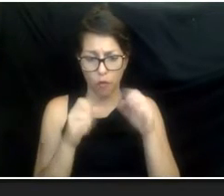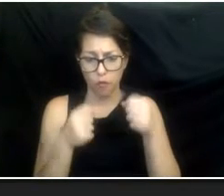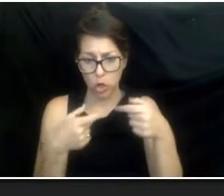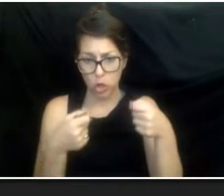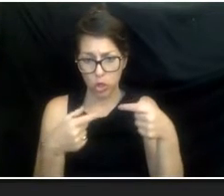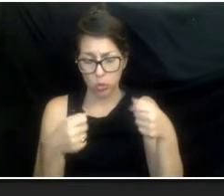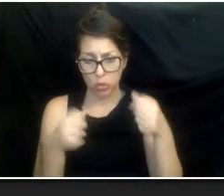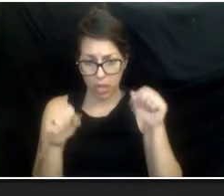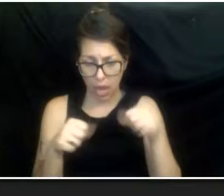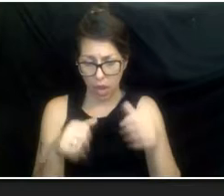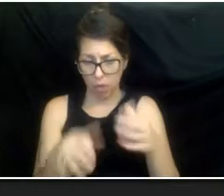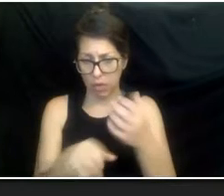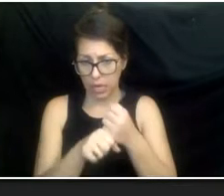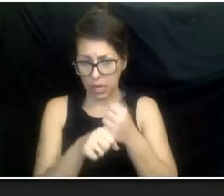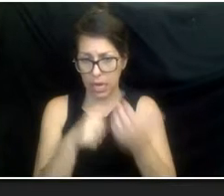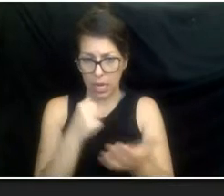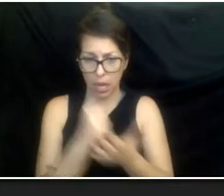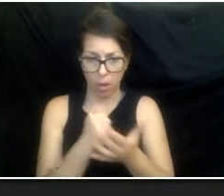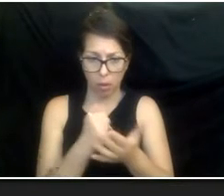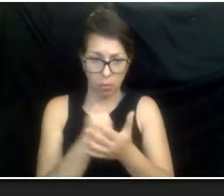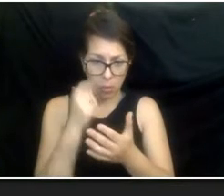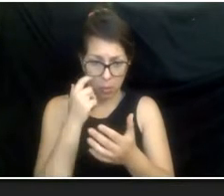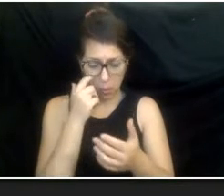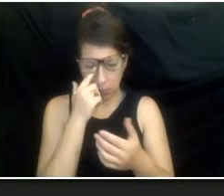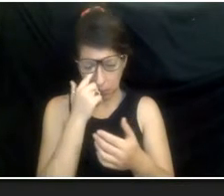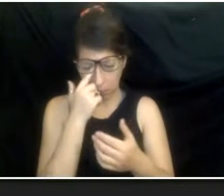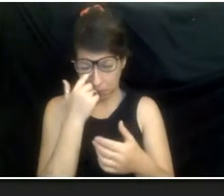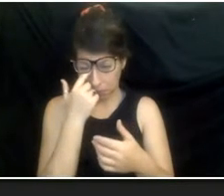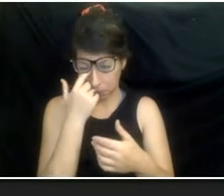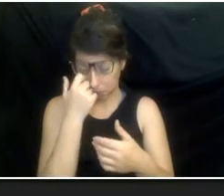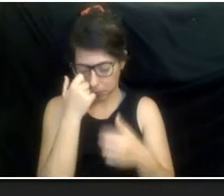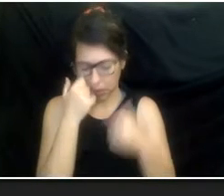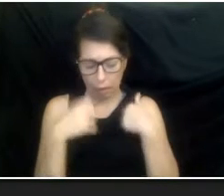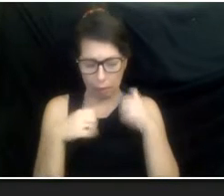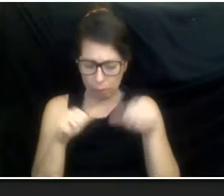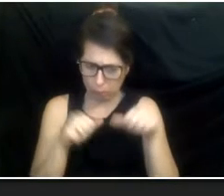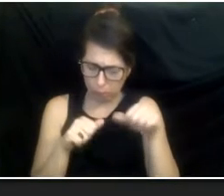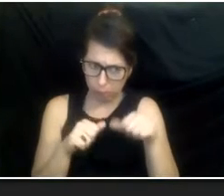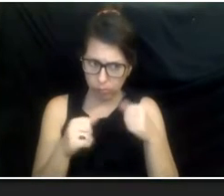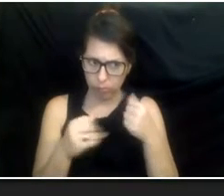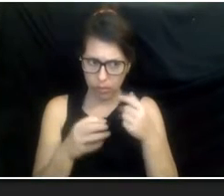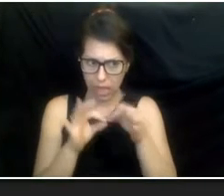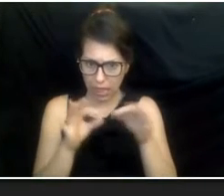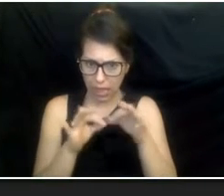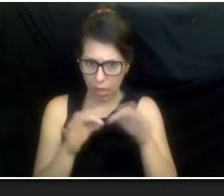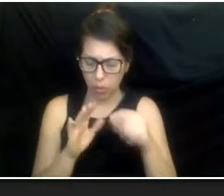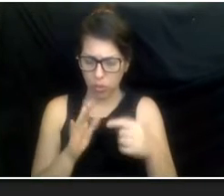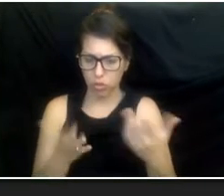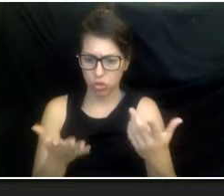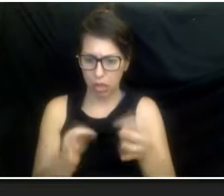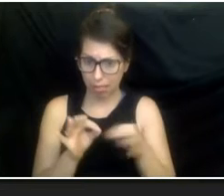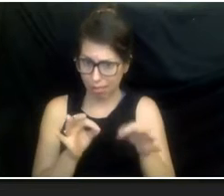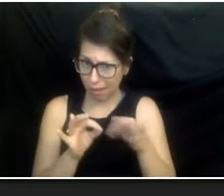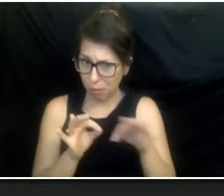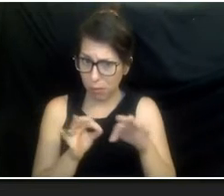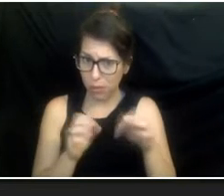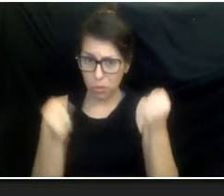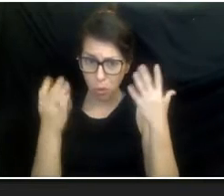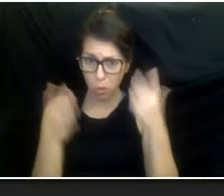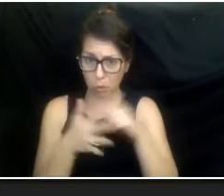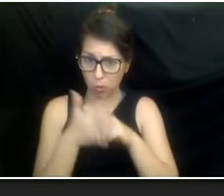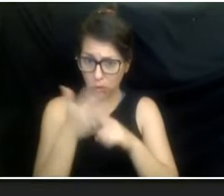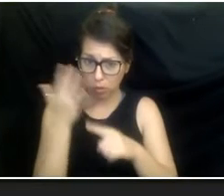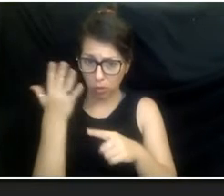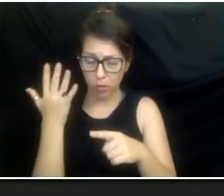also to my colleague who talked about uh opening more the courts for more applications particularly in Family